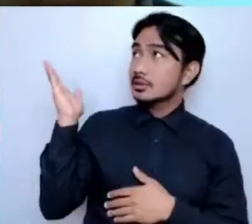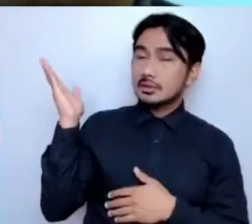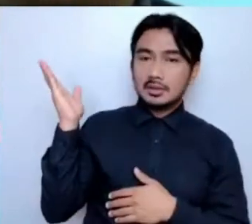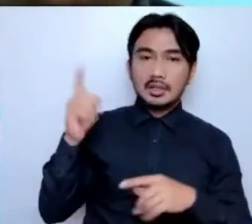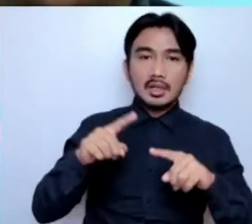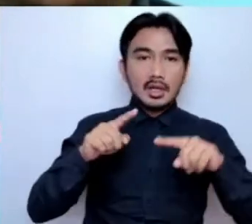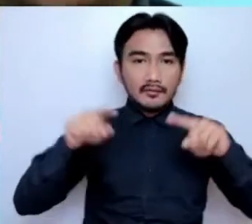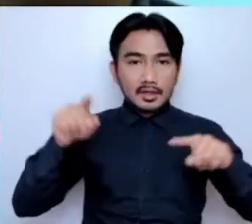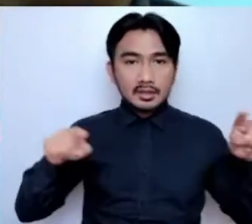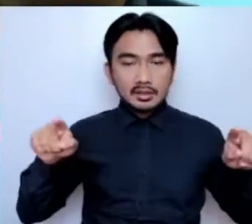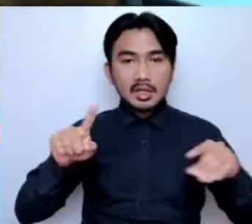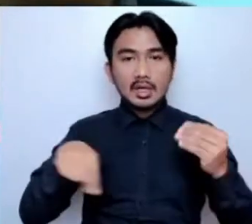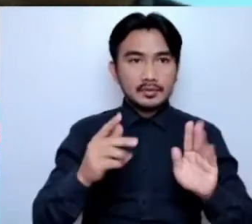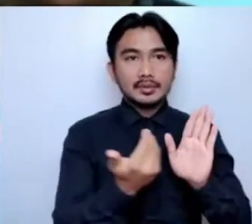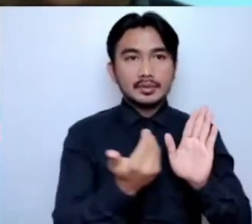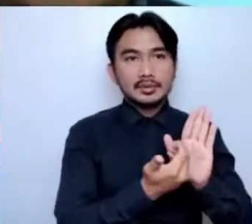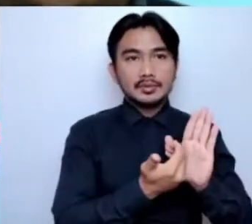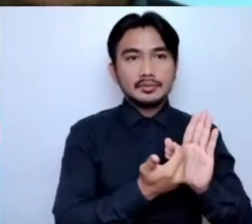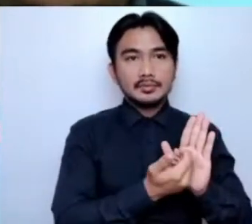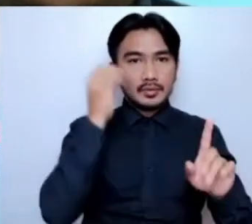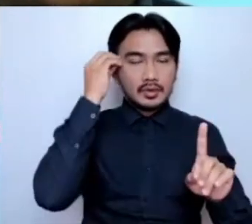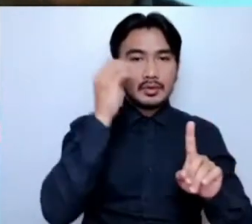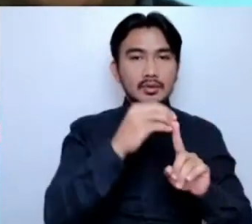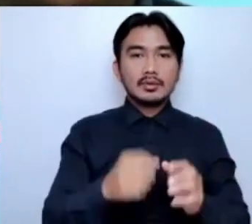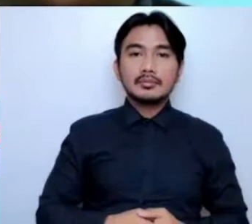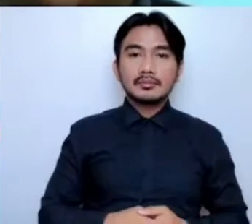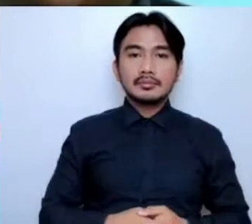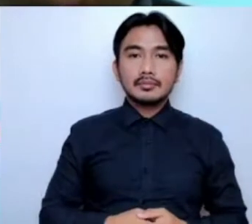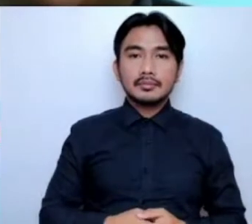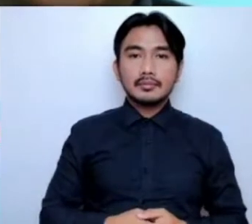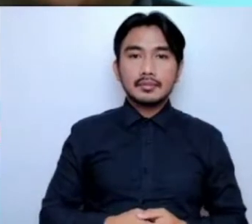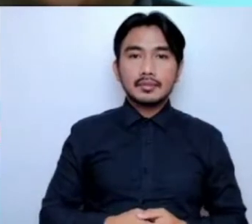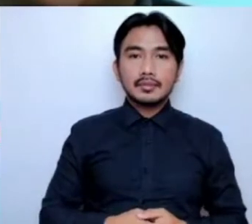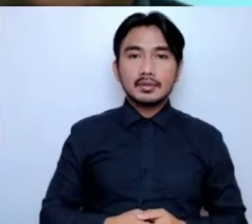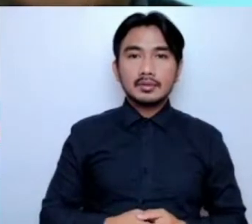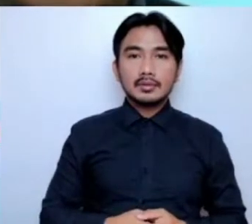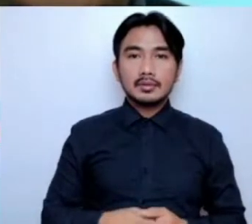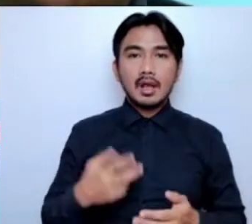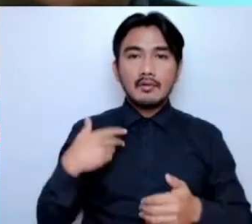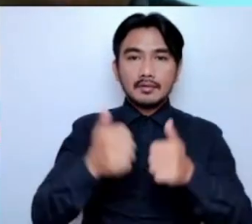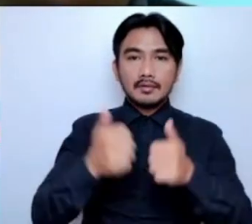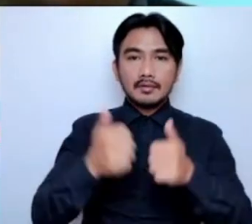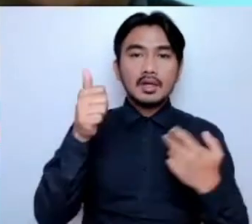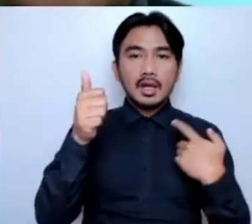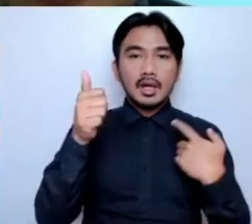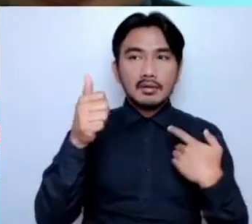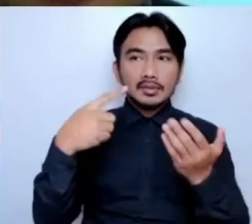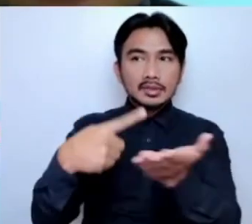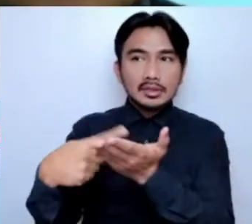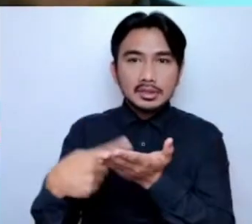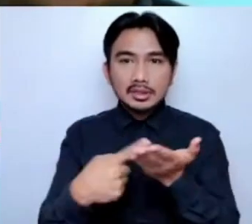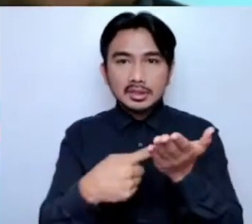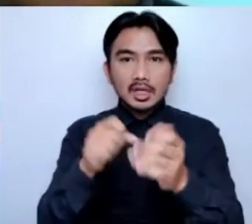the performance indicators. For outstanding, you must be able to model and discuss with your colleagues effective